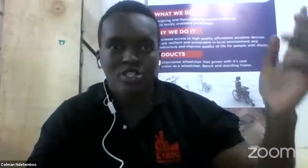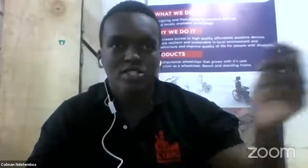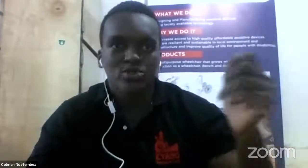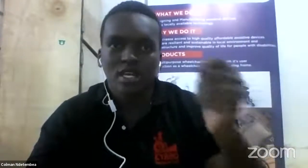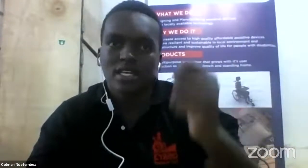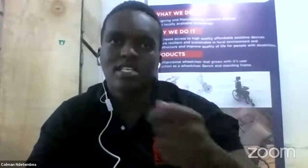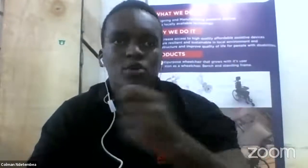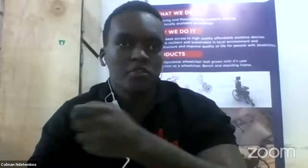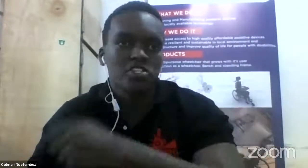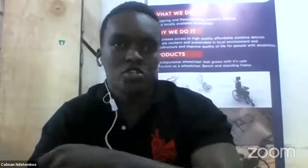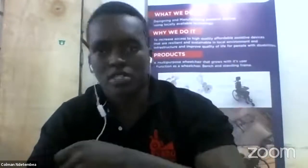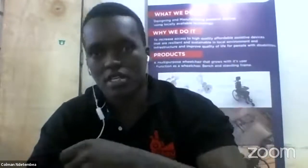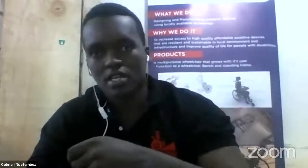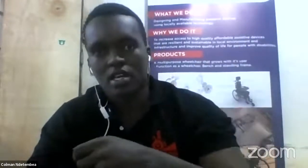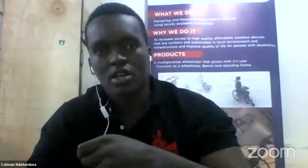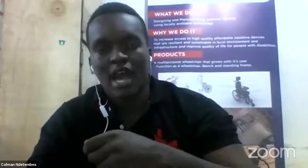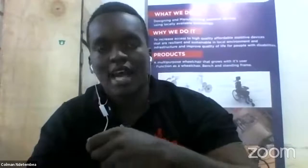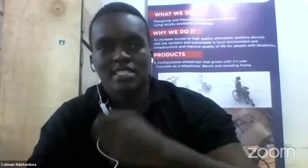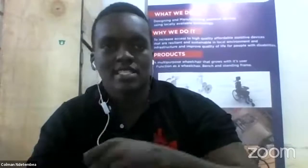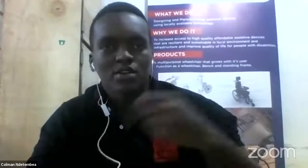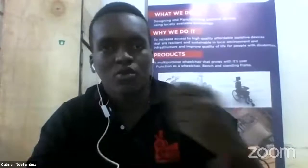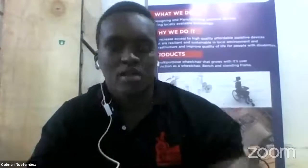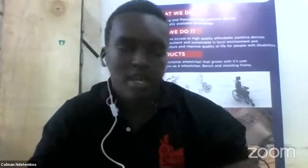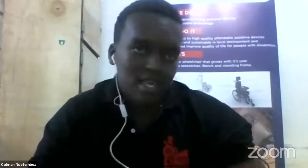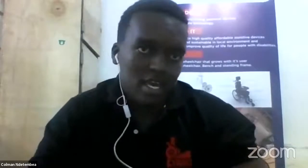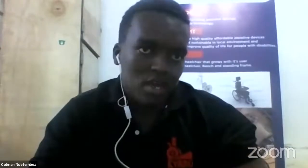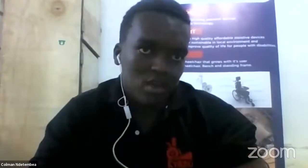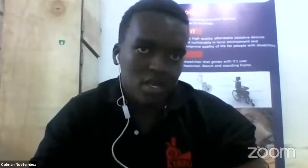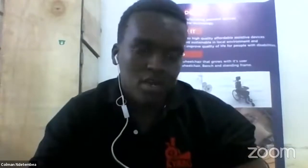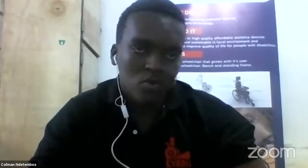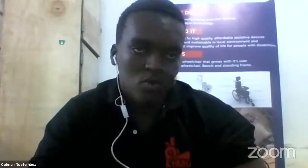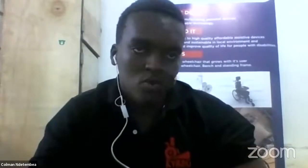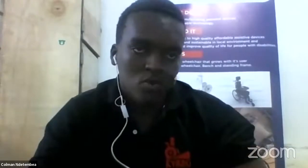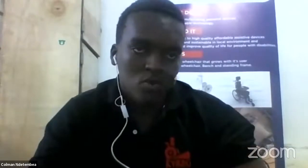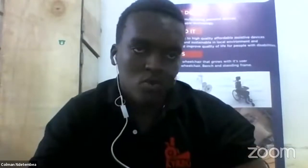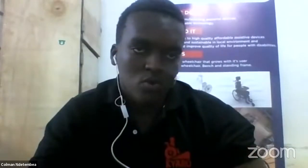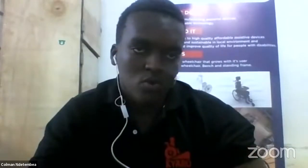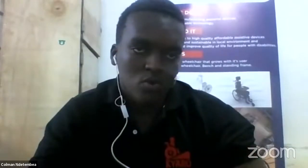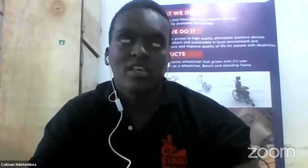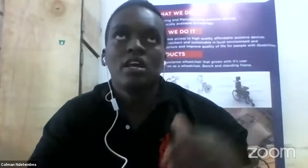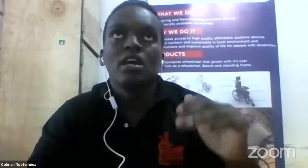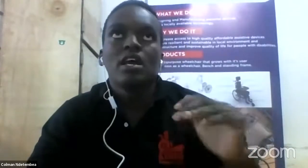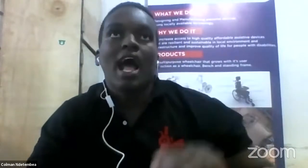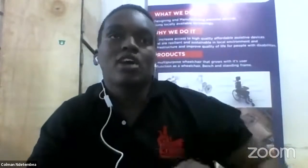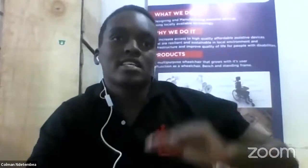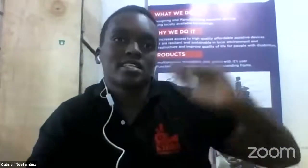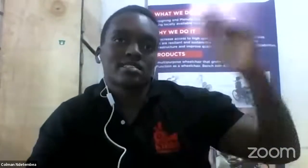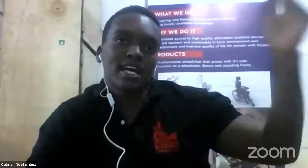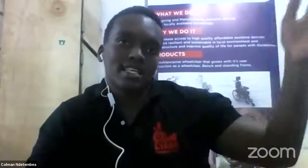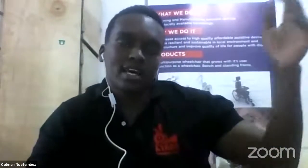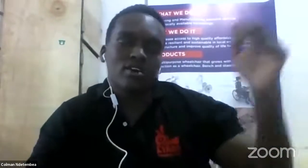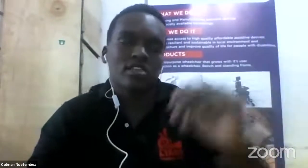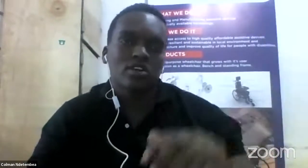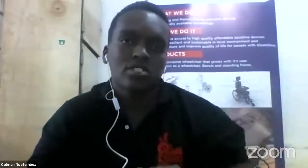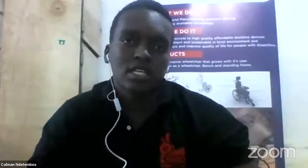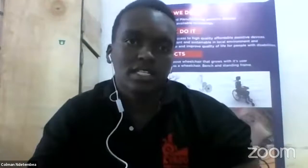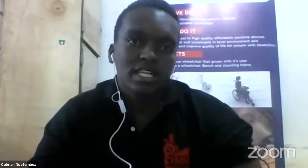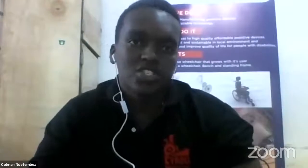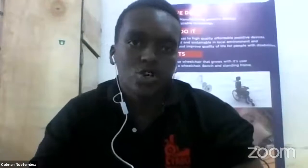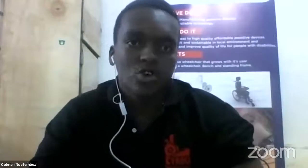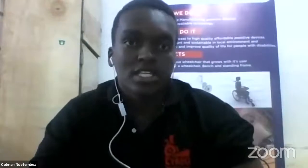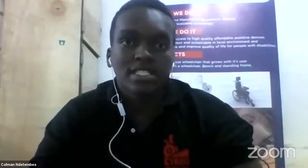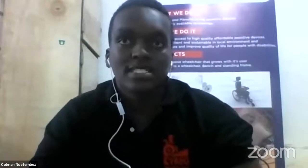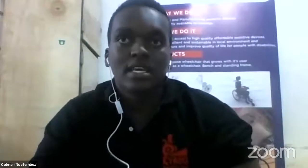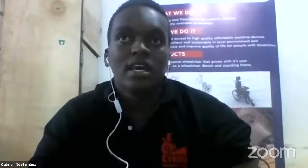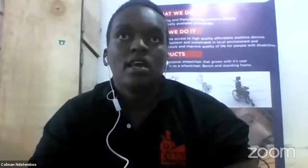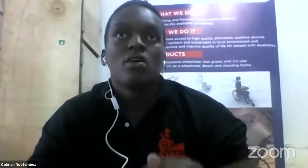customizing according to the needs of each user, as it is required by the World Health Organization. Outside Tanzania, on the